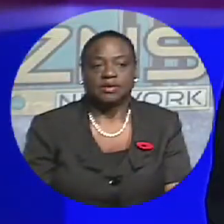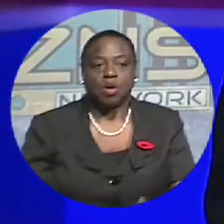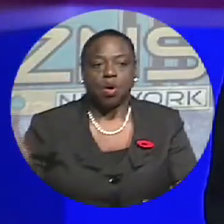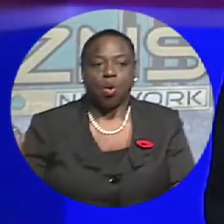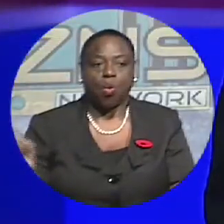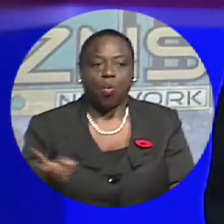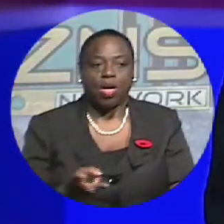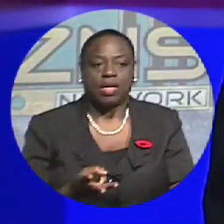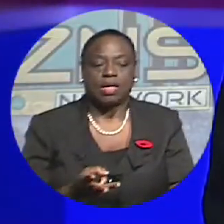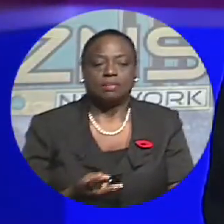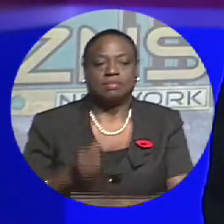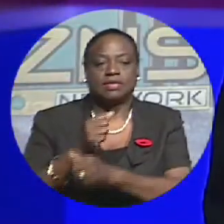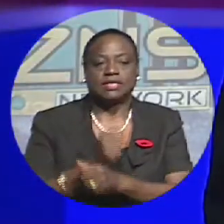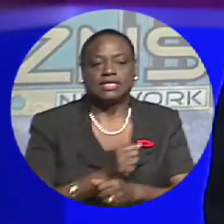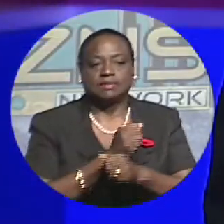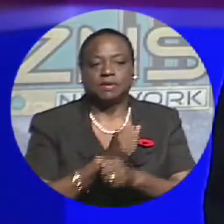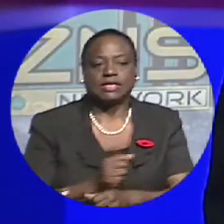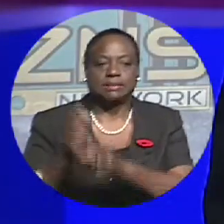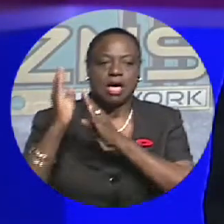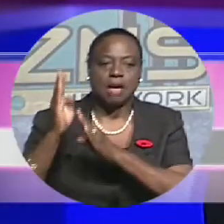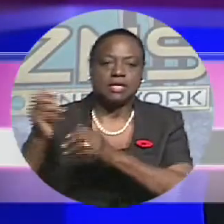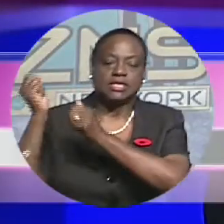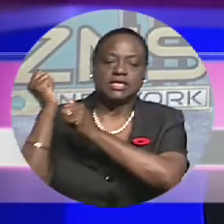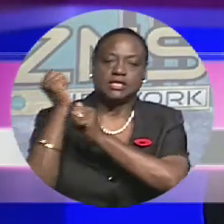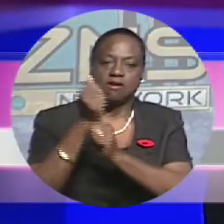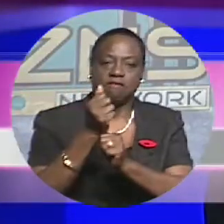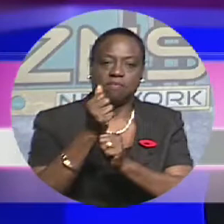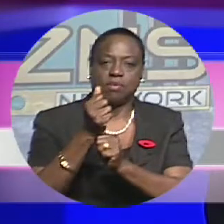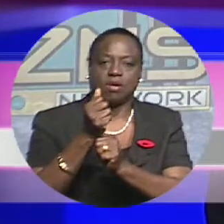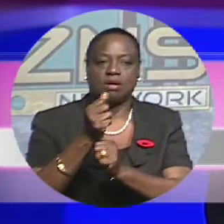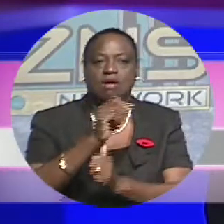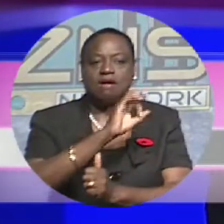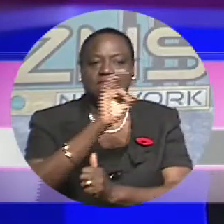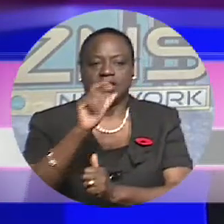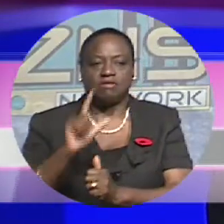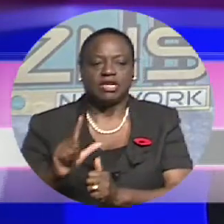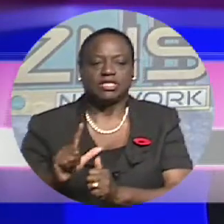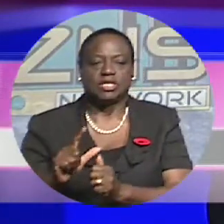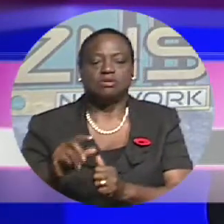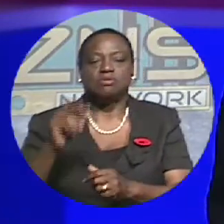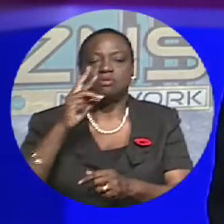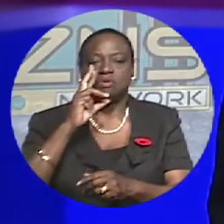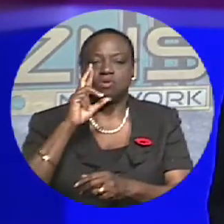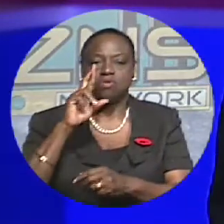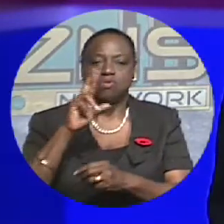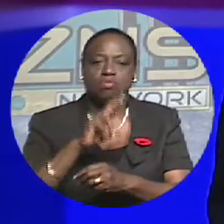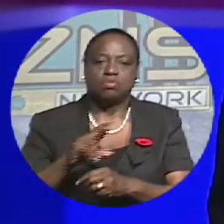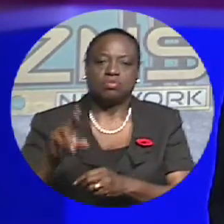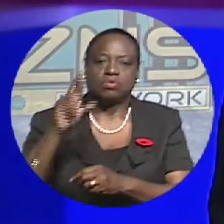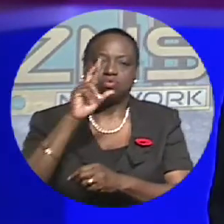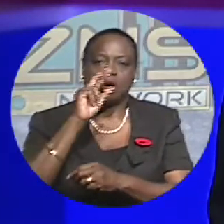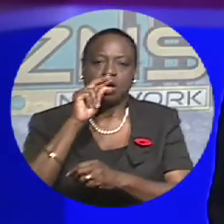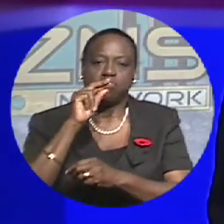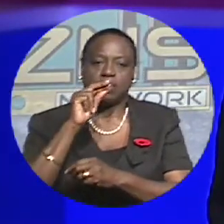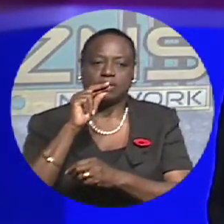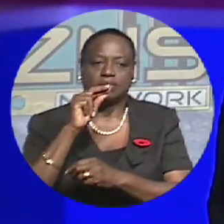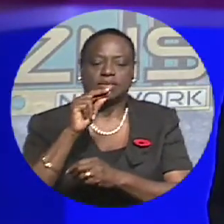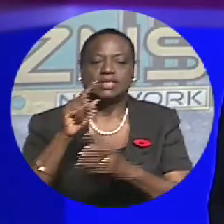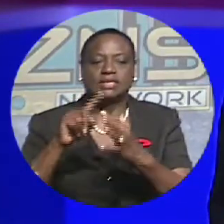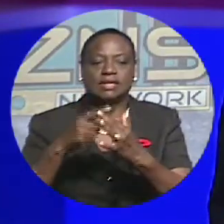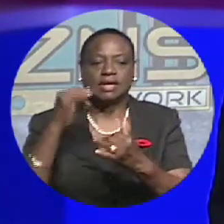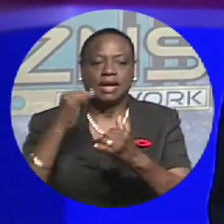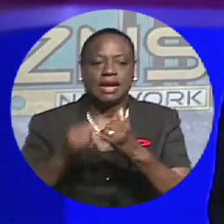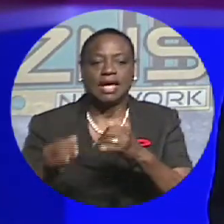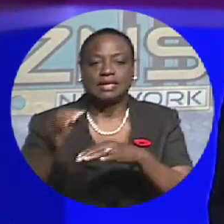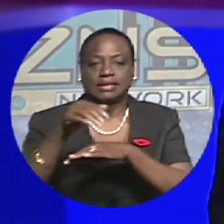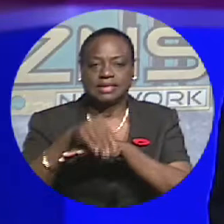Welcome to sports, everybody. The Bahamas Softball Federation's Round Robin Nationals got underway last night at the Blue Hill Sporting Complex. In the